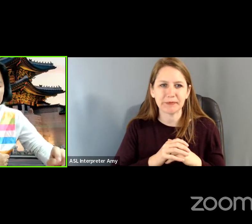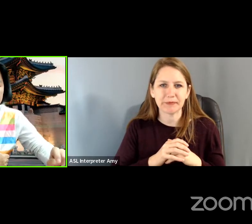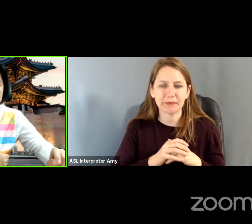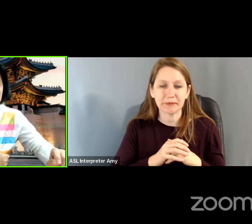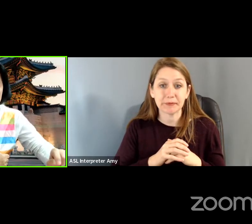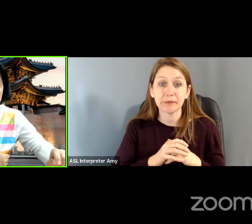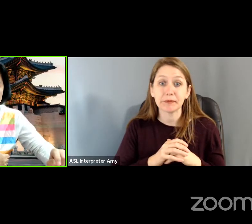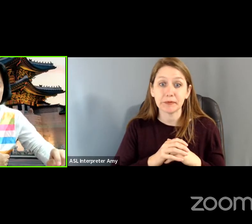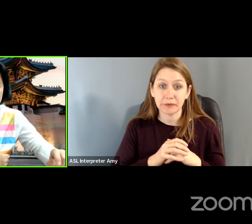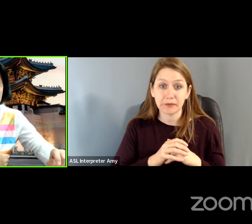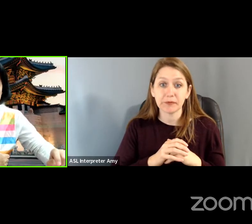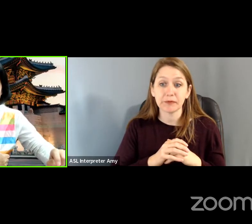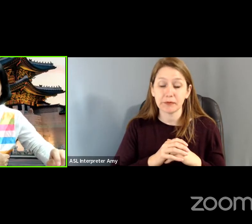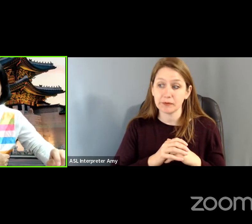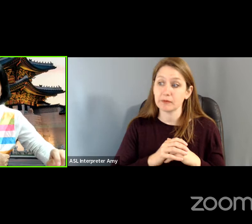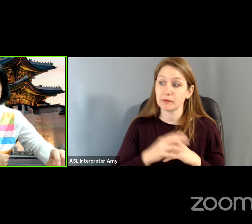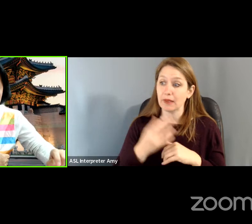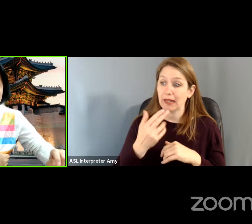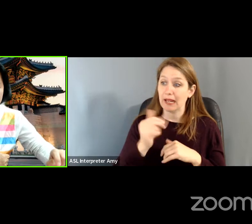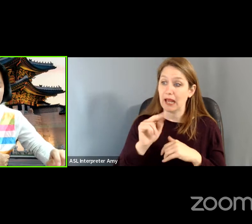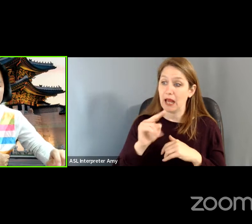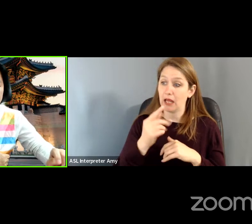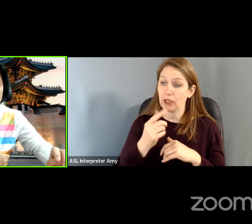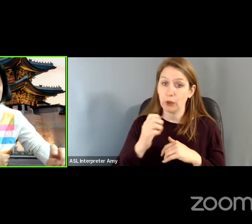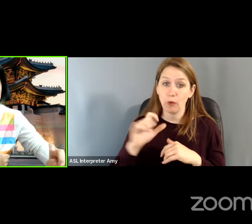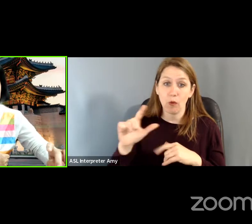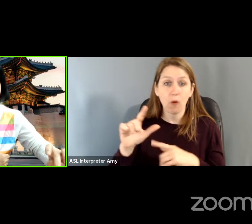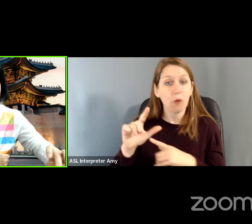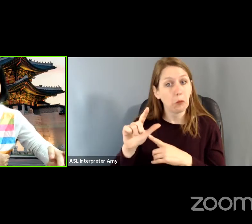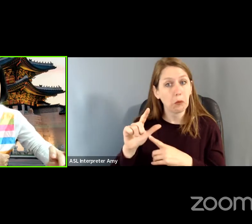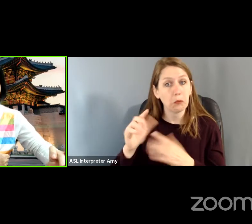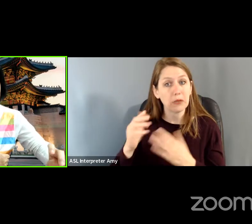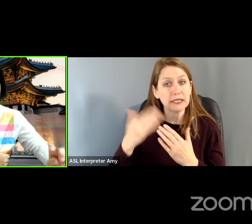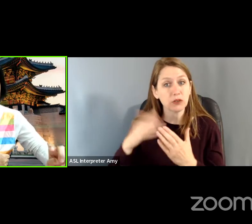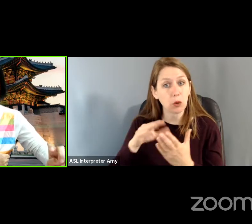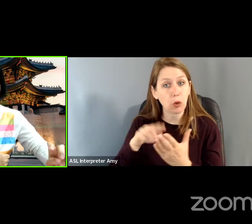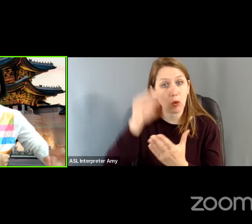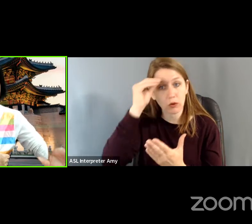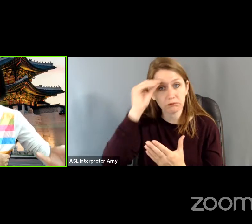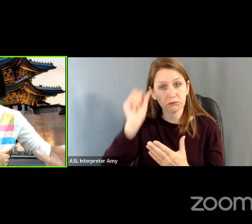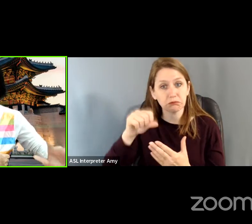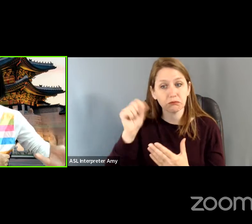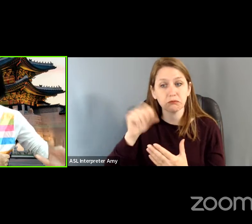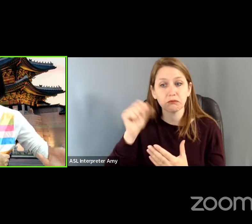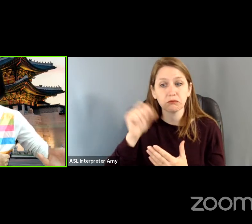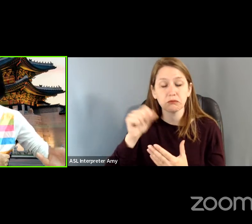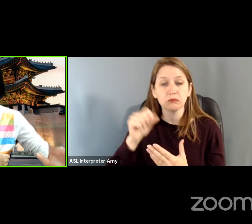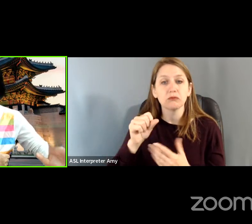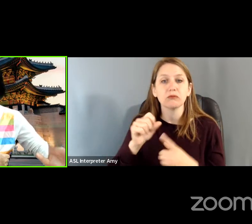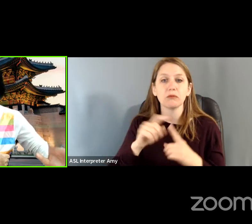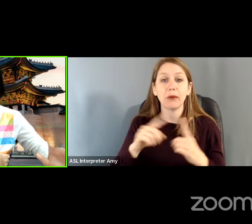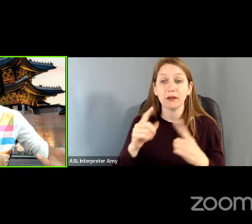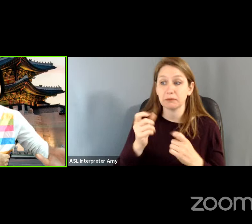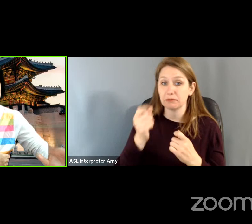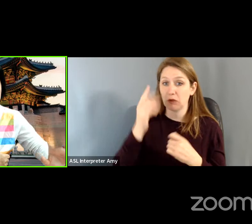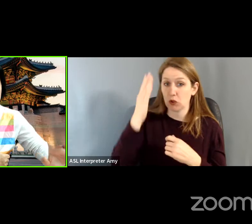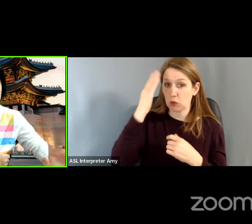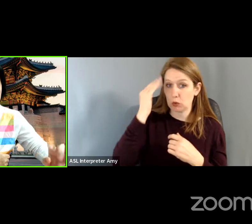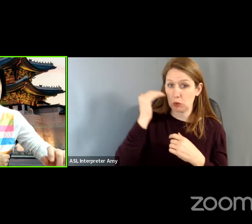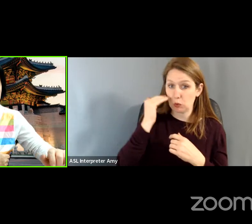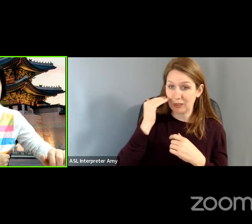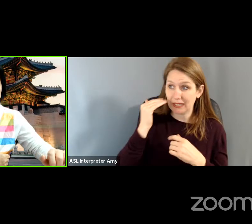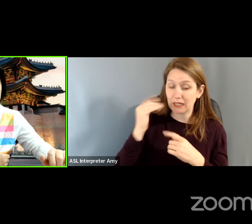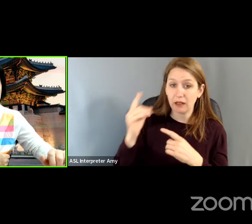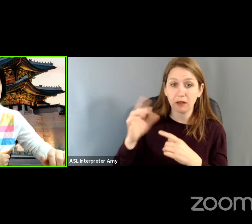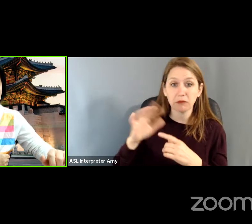While Hangul is an easy to learn alphabet, Korean, which has a history of 5,000